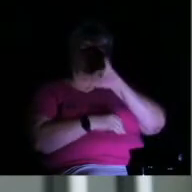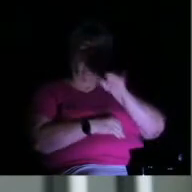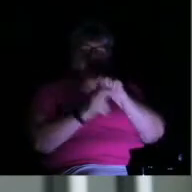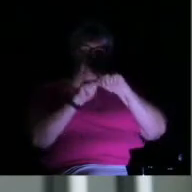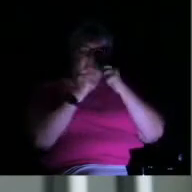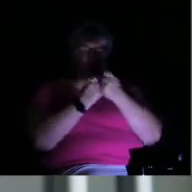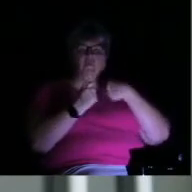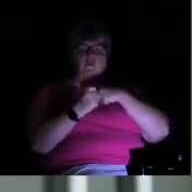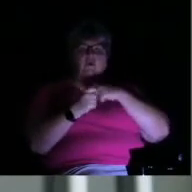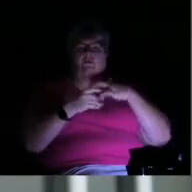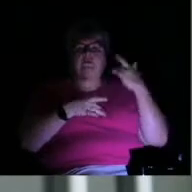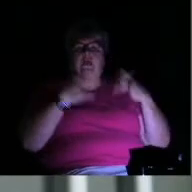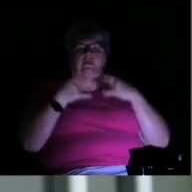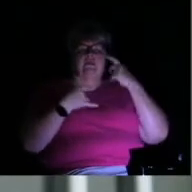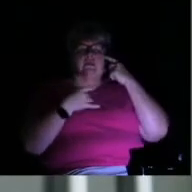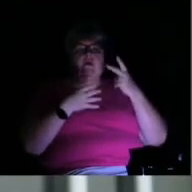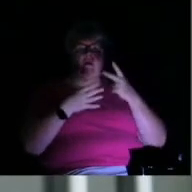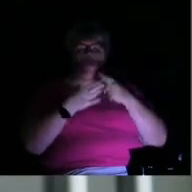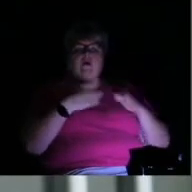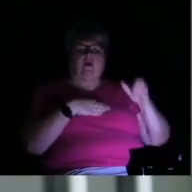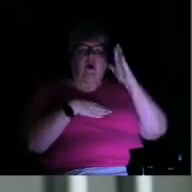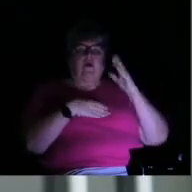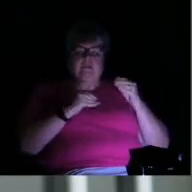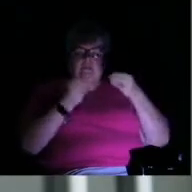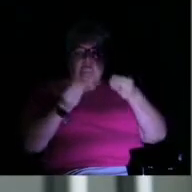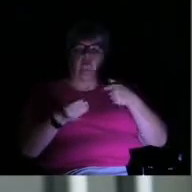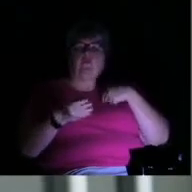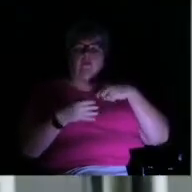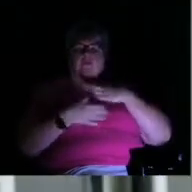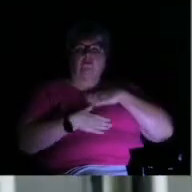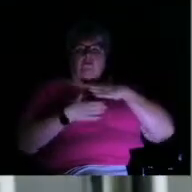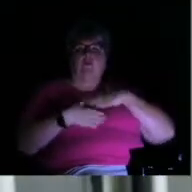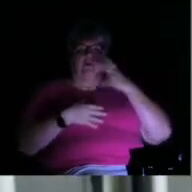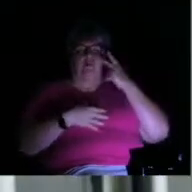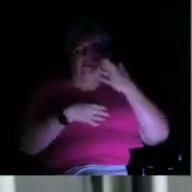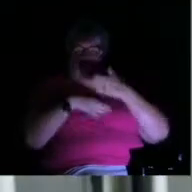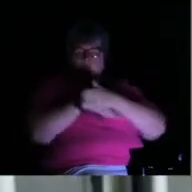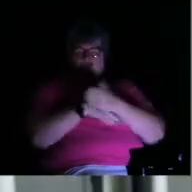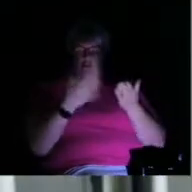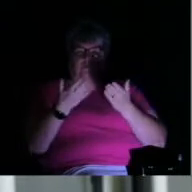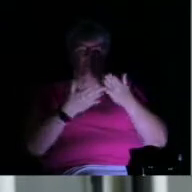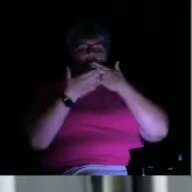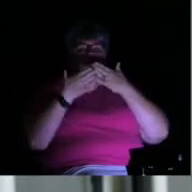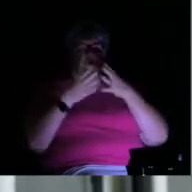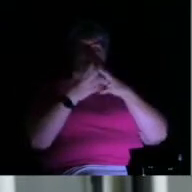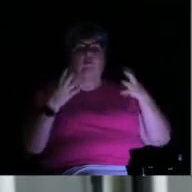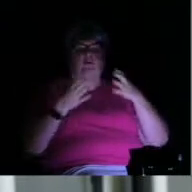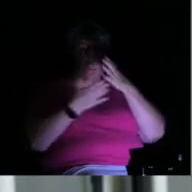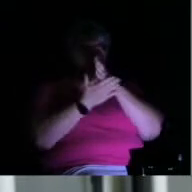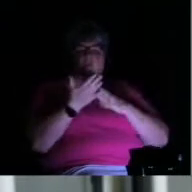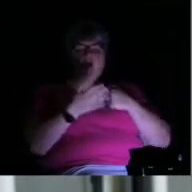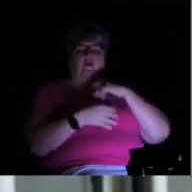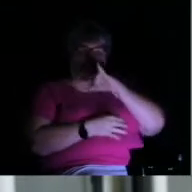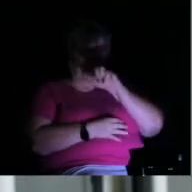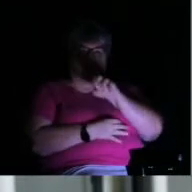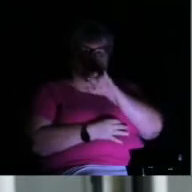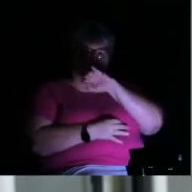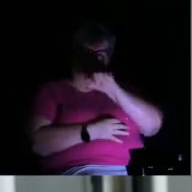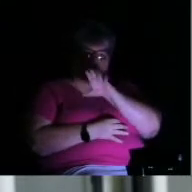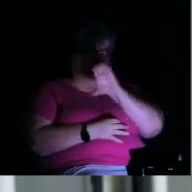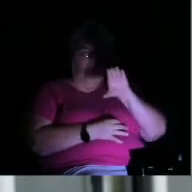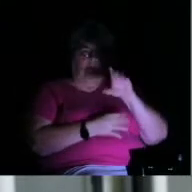gifts God has given you and look forward to seeing you after the service. Thank you so much for being a part of Journey this morning, and